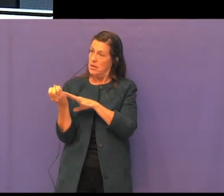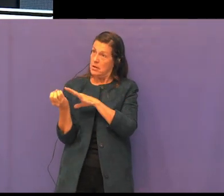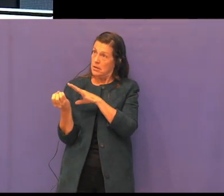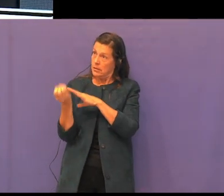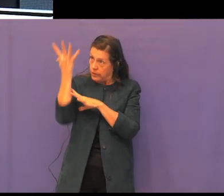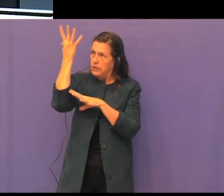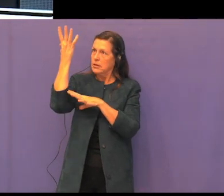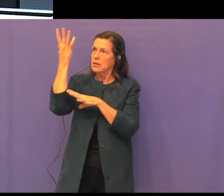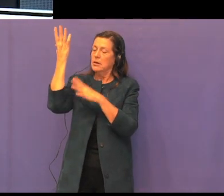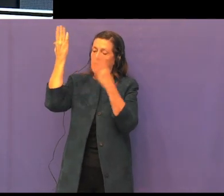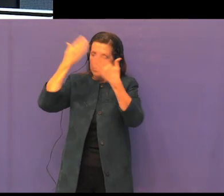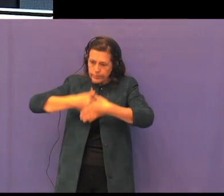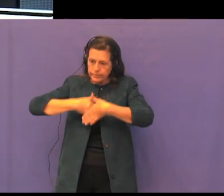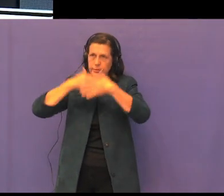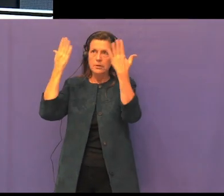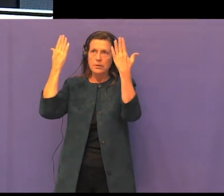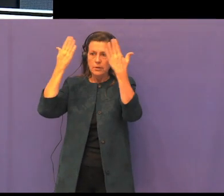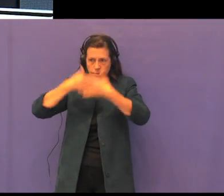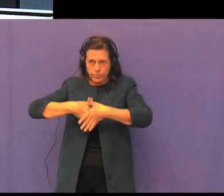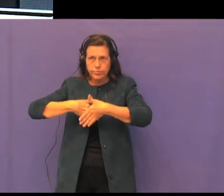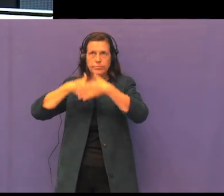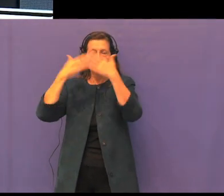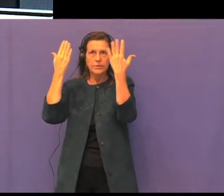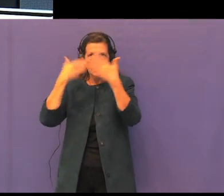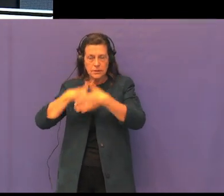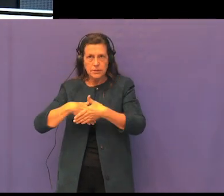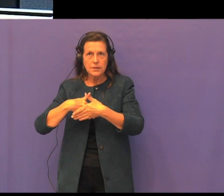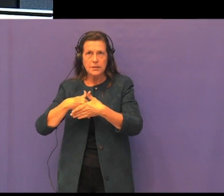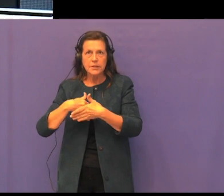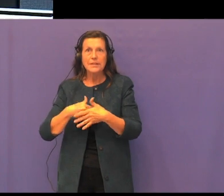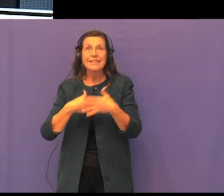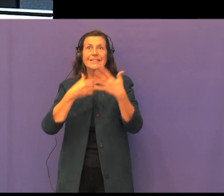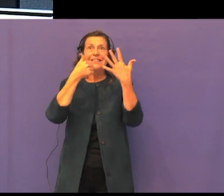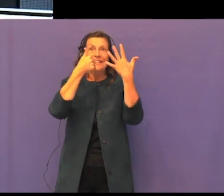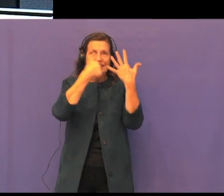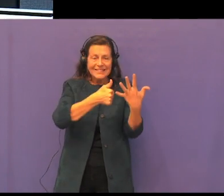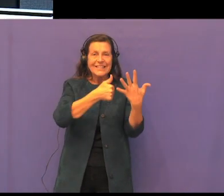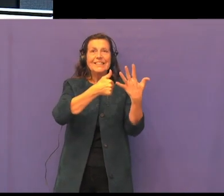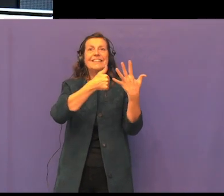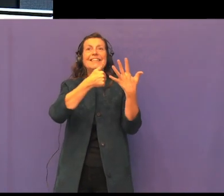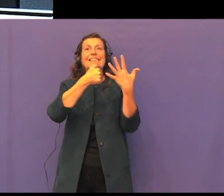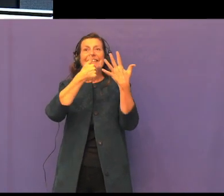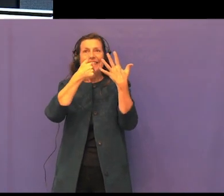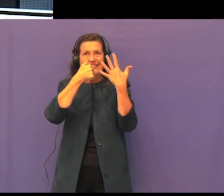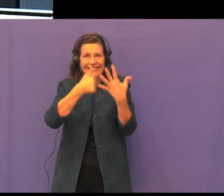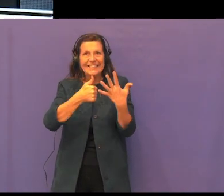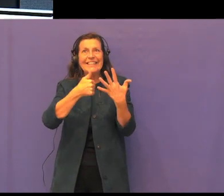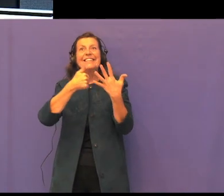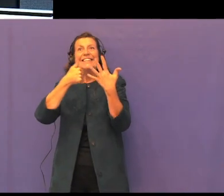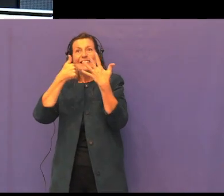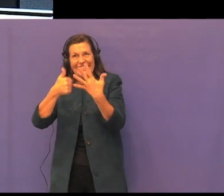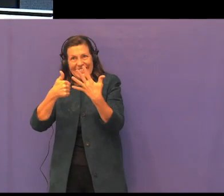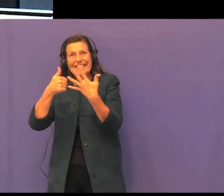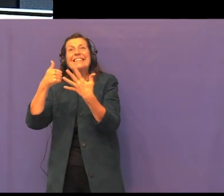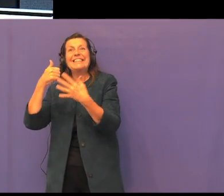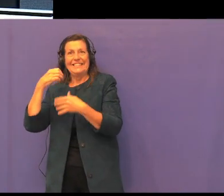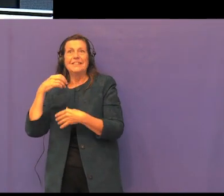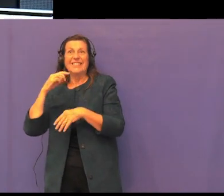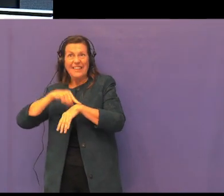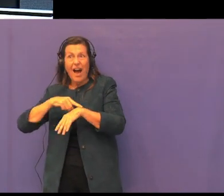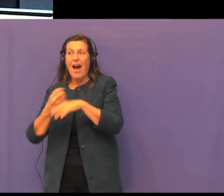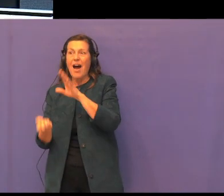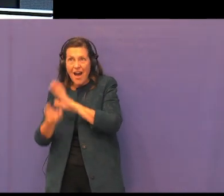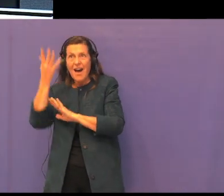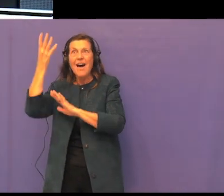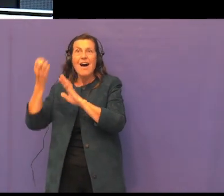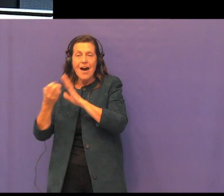666 times per day. And he says, when a system collapses, language is released from its moorings. Words meant to